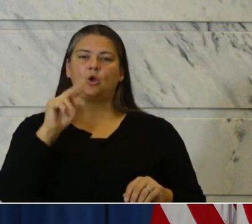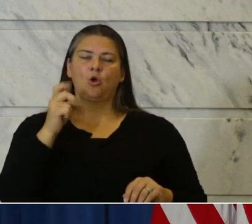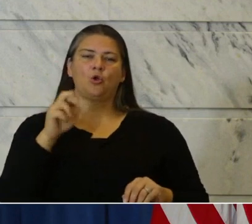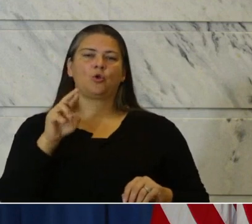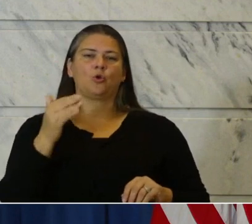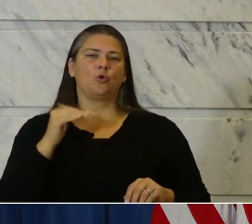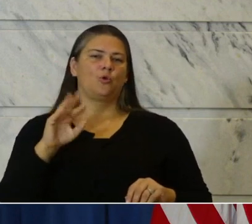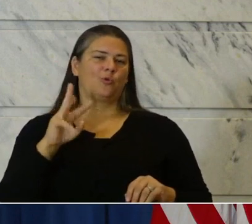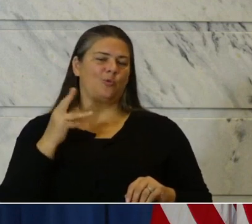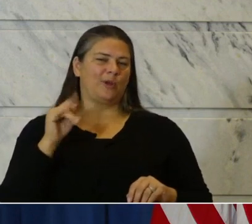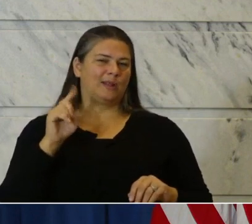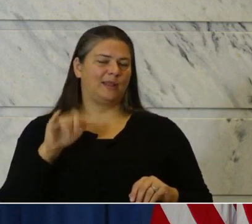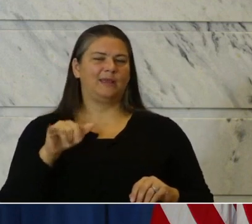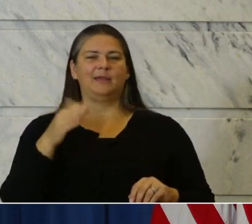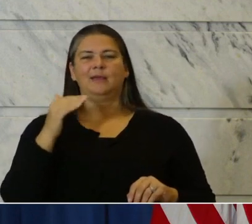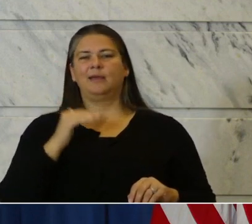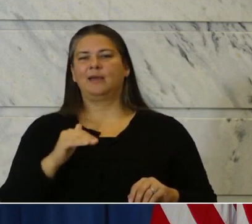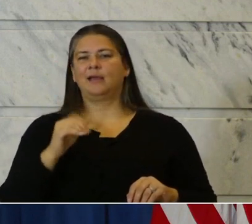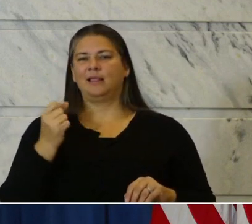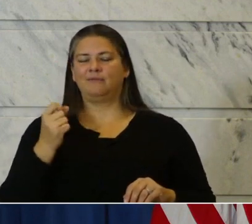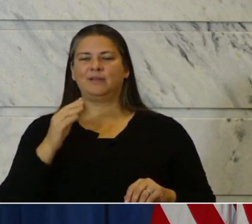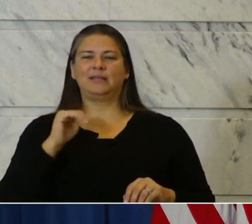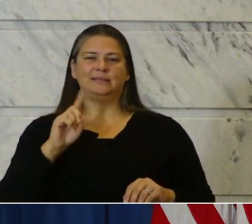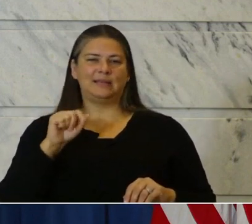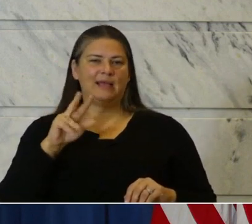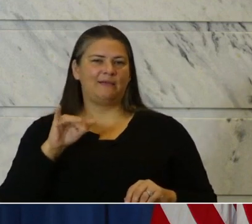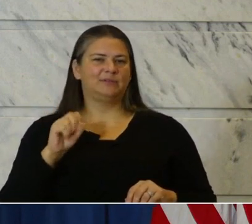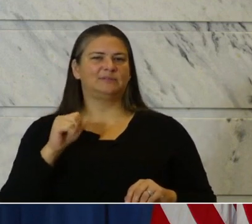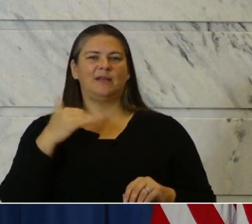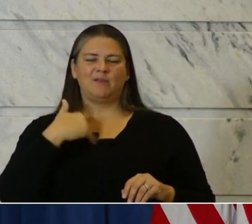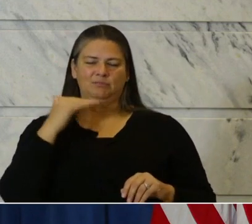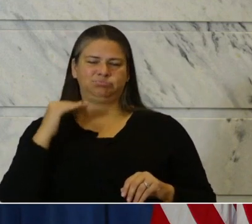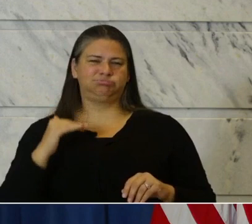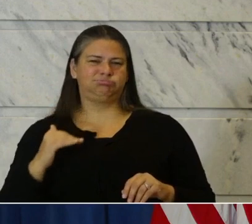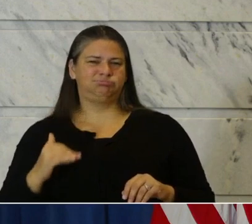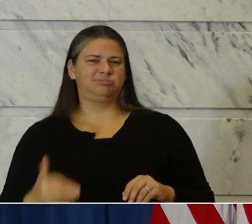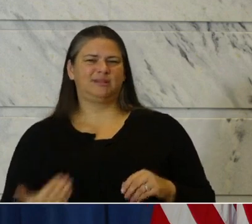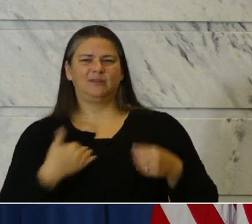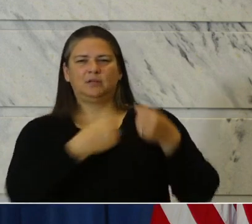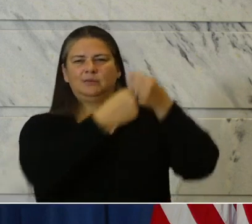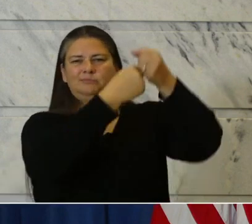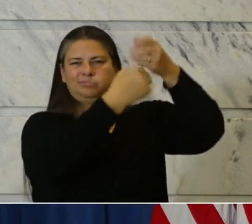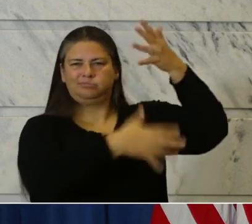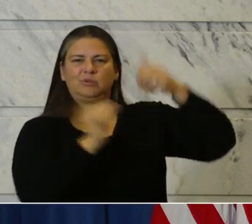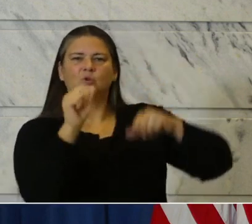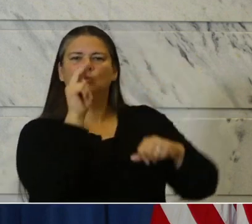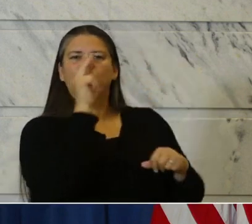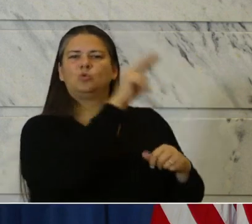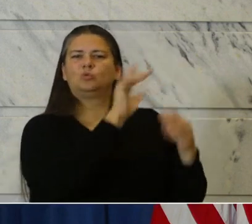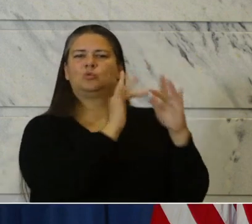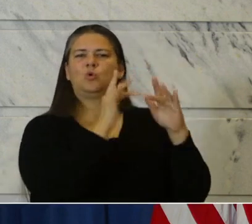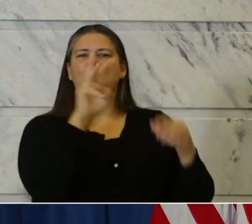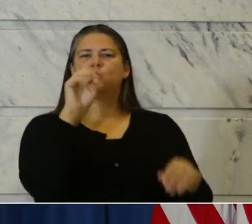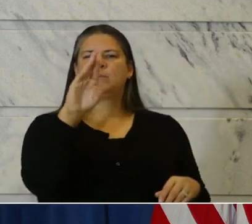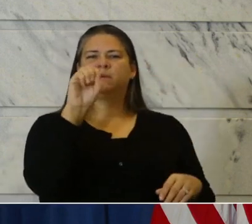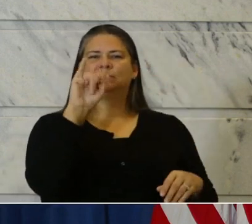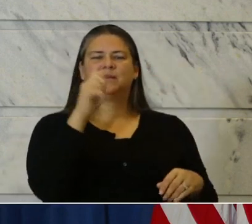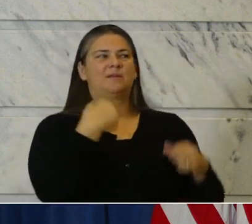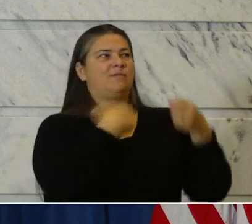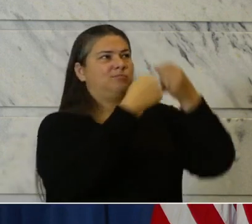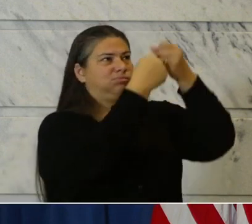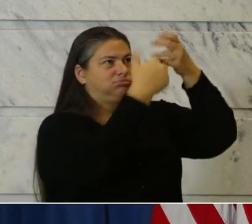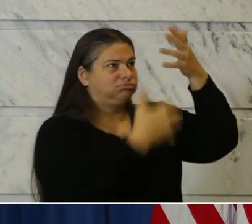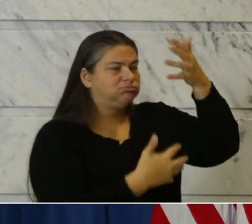11, Davis 10, and all the others you can find on the website, as well as the breakdown of racial and